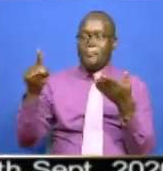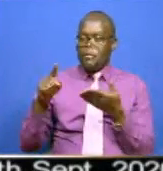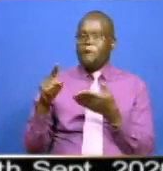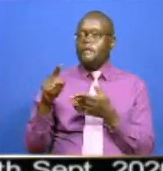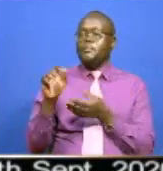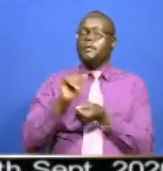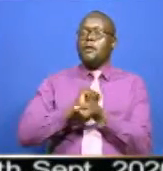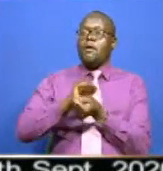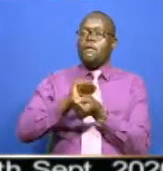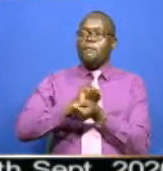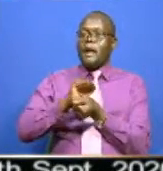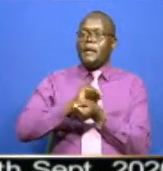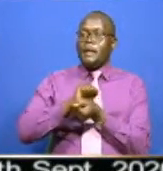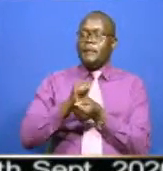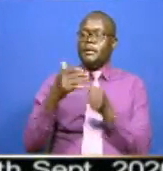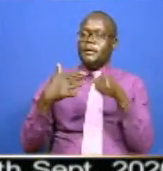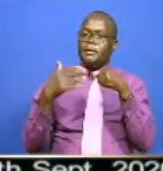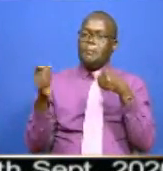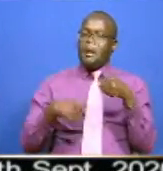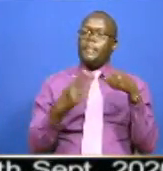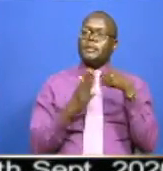Friday, September